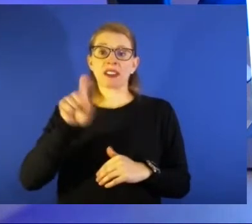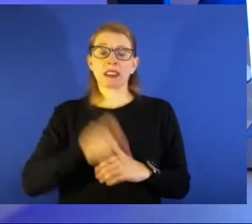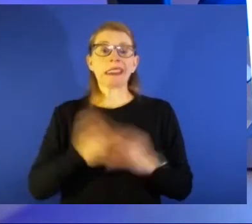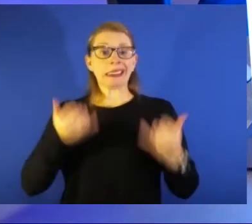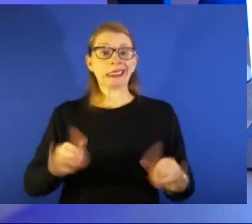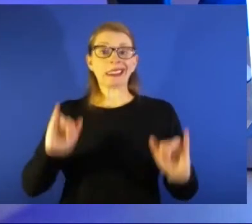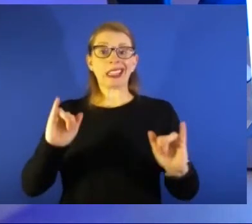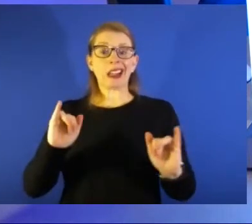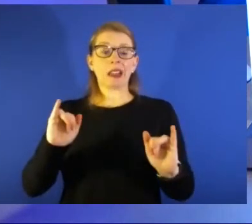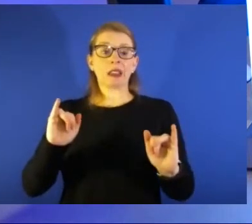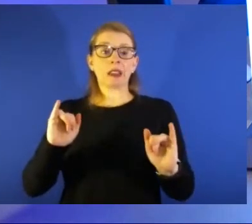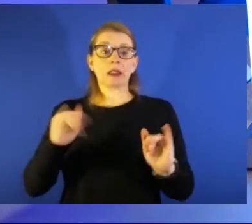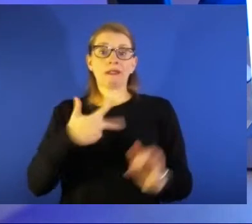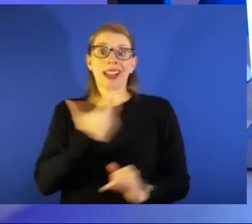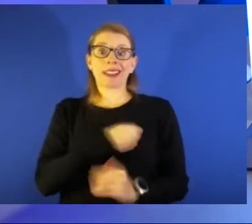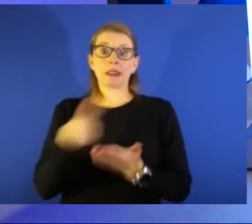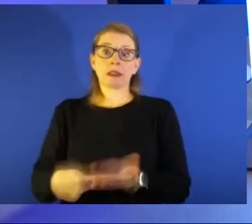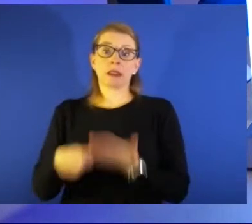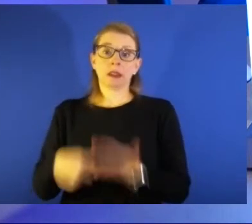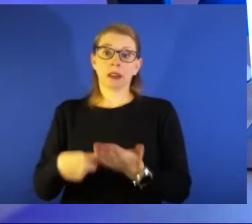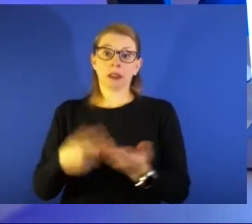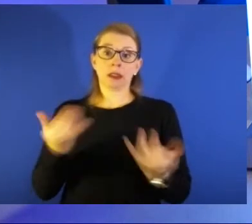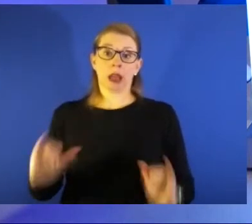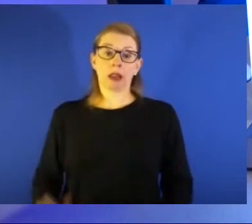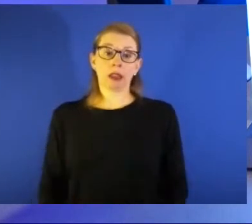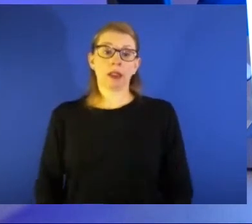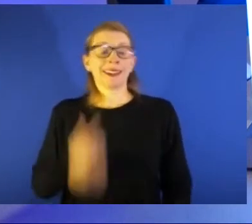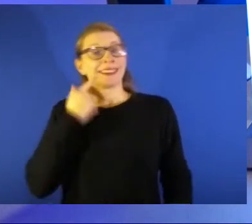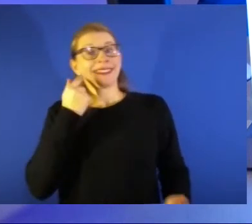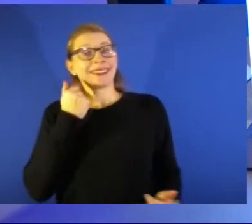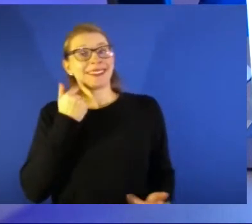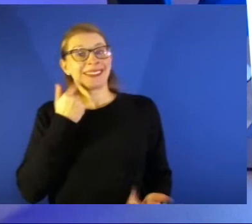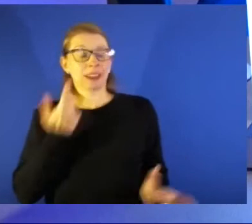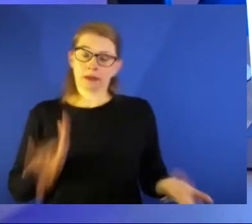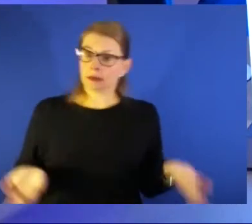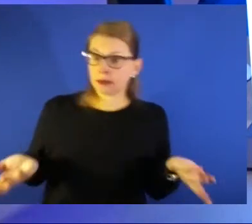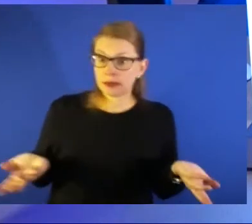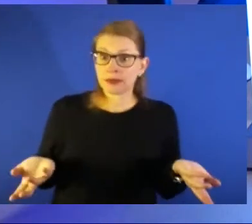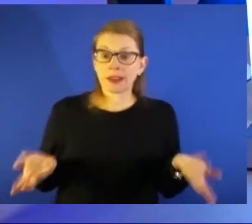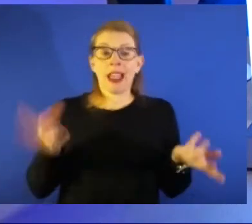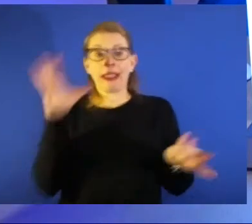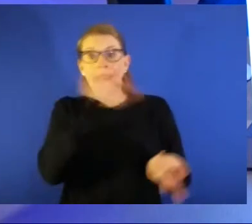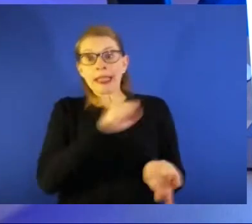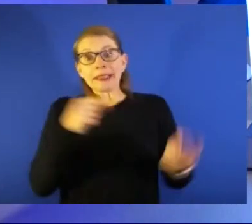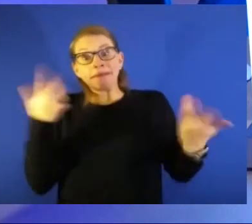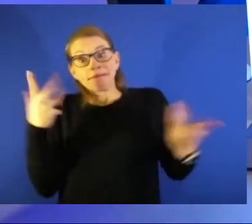vaccination conversation? I guess that's an understatement. Yeah. Okay.